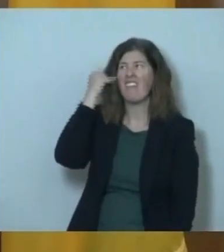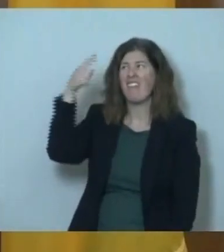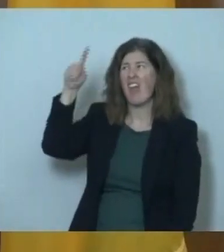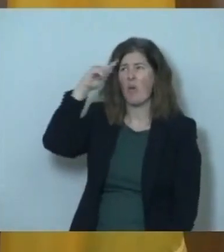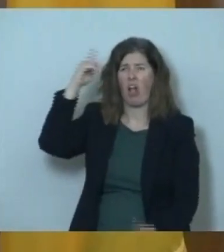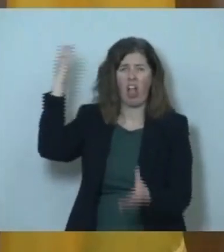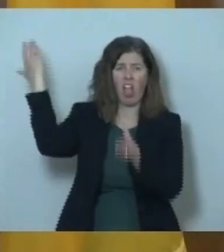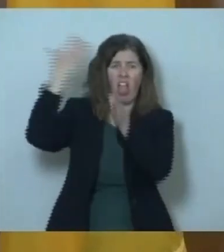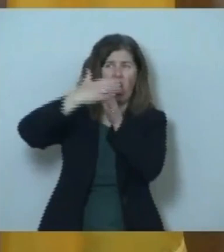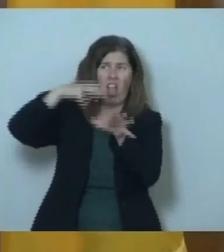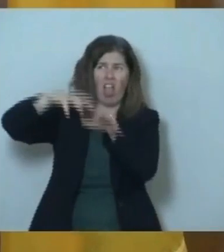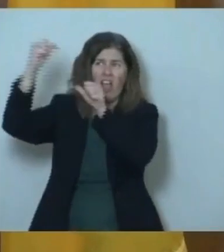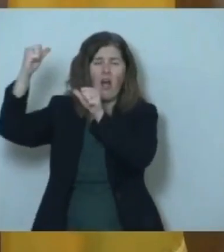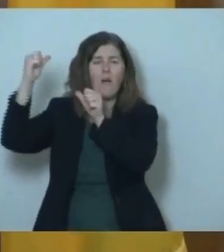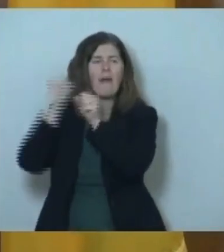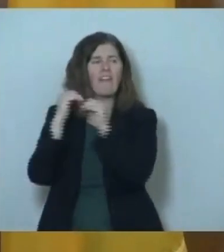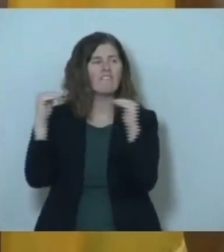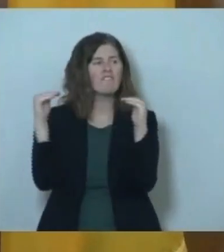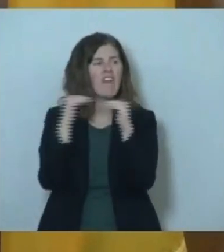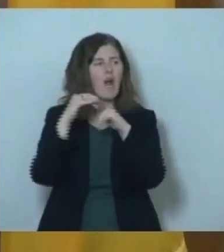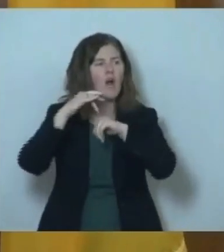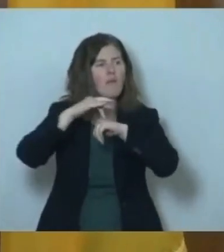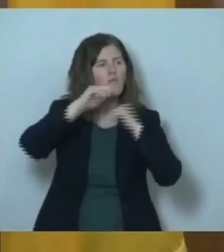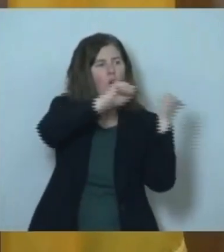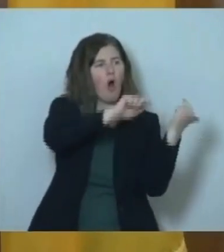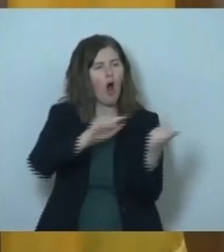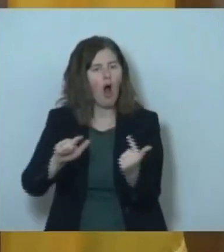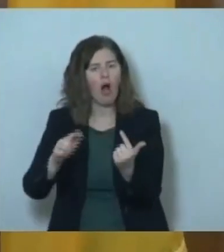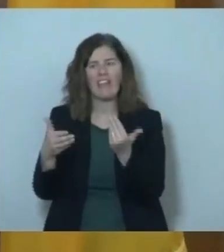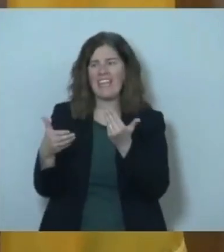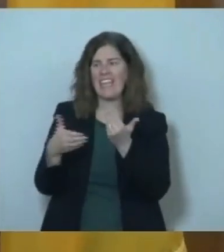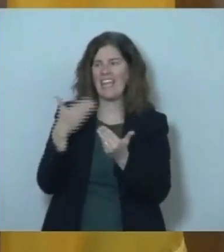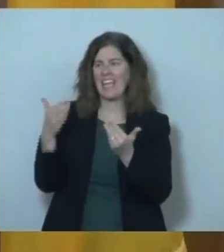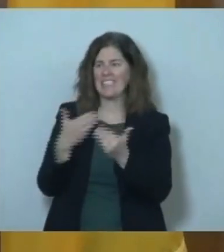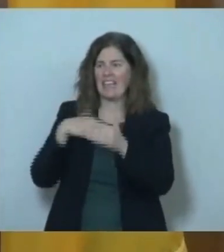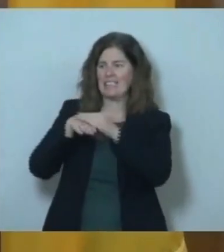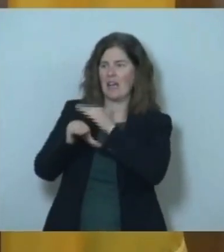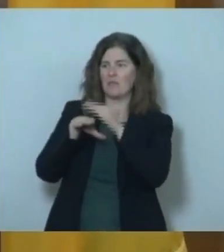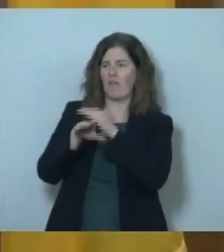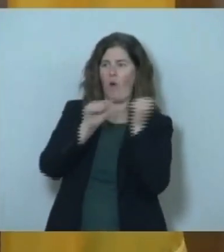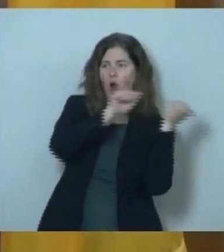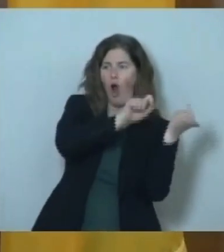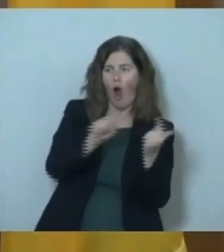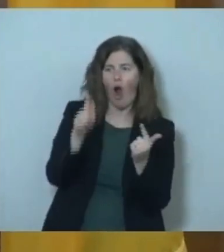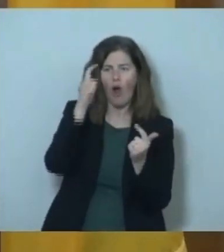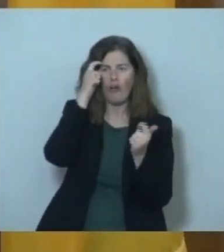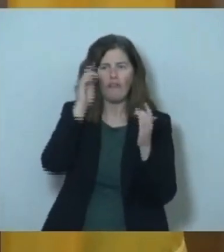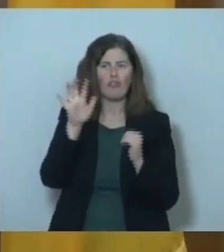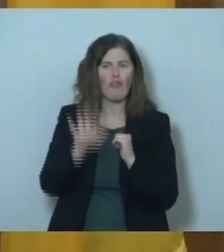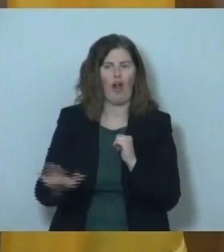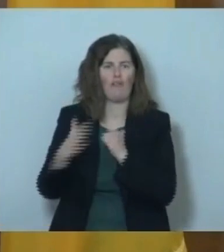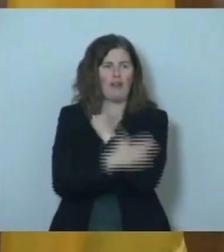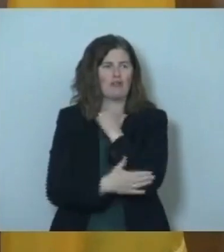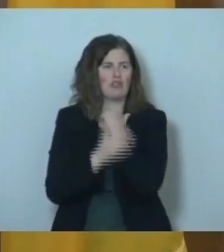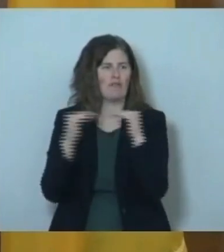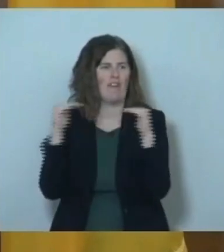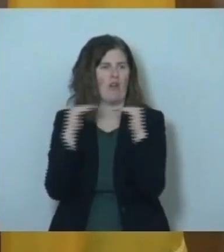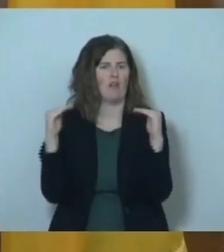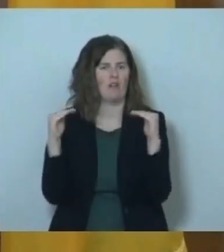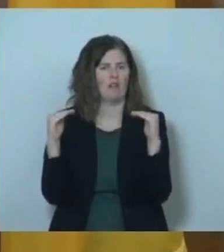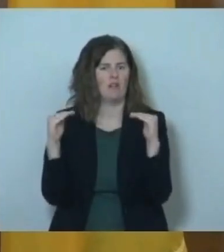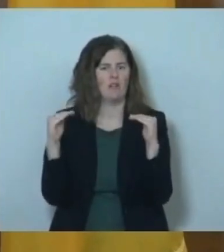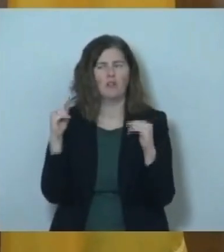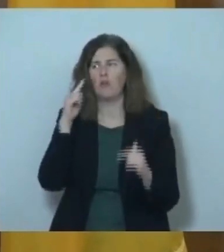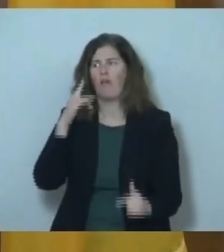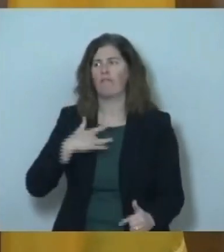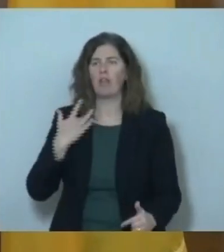chain, make it fair, available, and readily, accessible by every governor in the country. Do not take credit